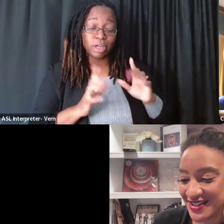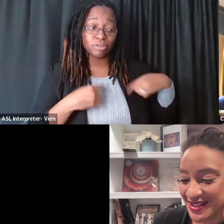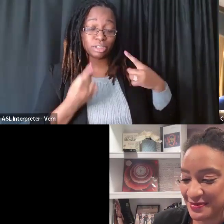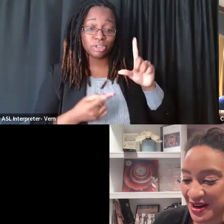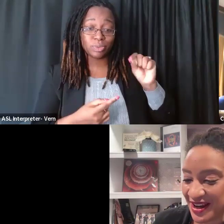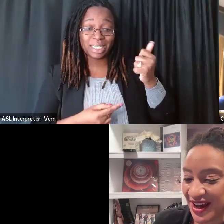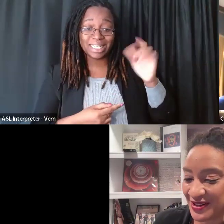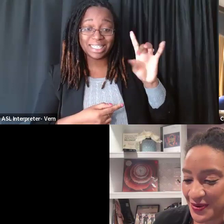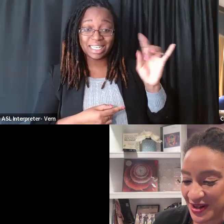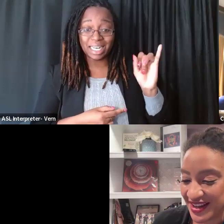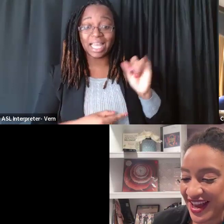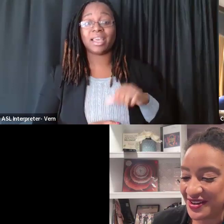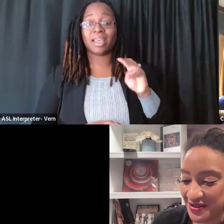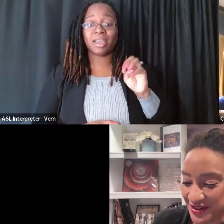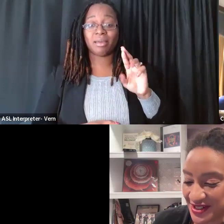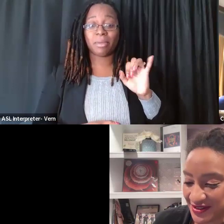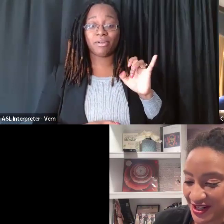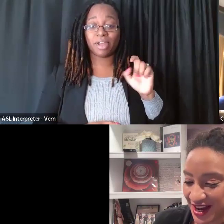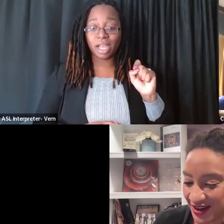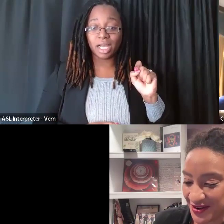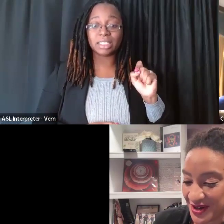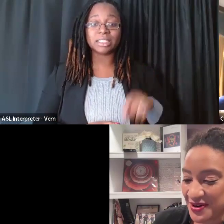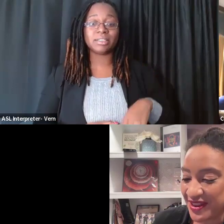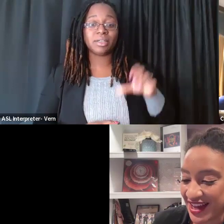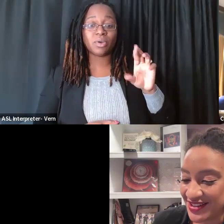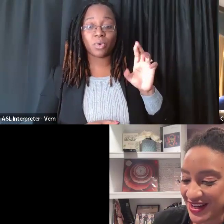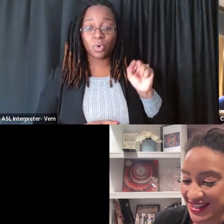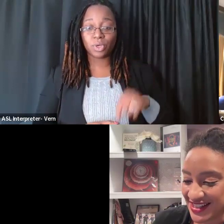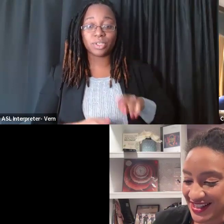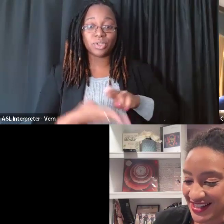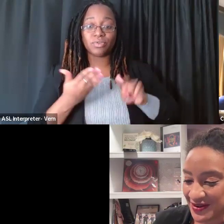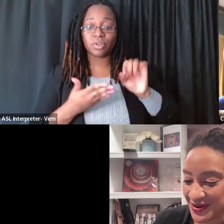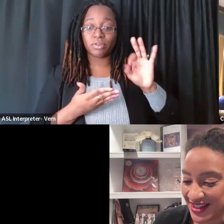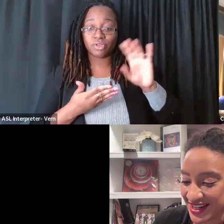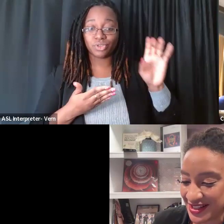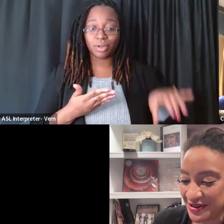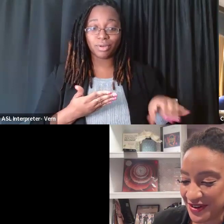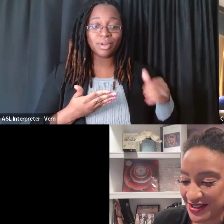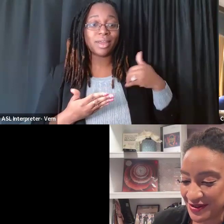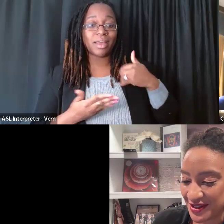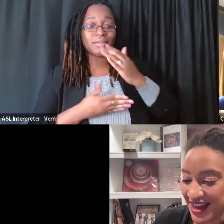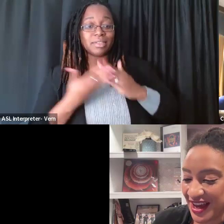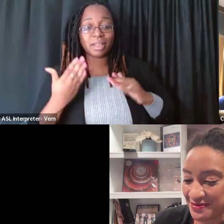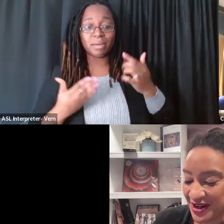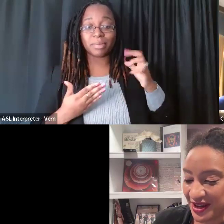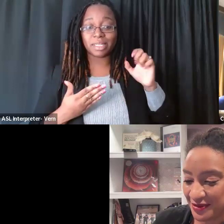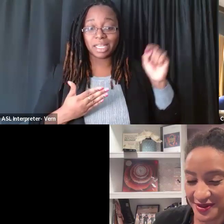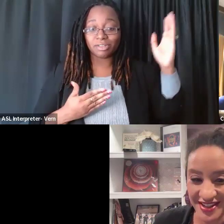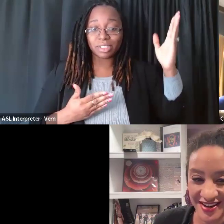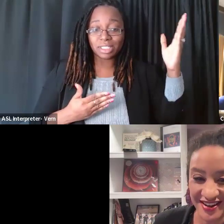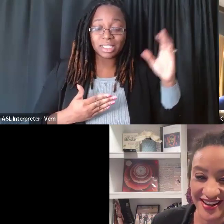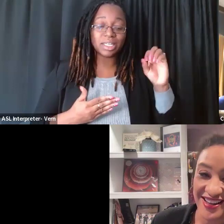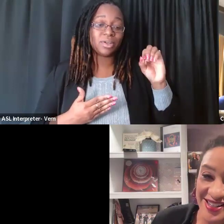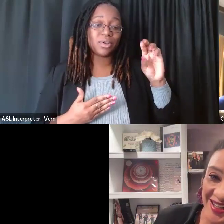such theaters as Marriott, Court, and University of Chicago, with guest residencies at Oregon Shakespeare Festival and American